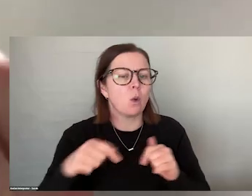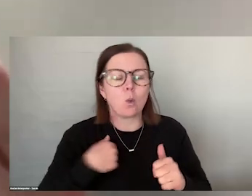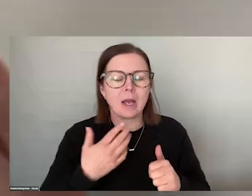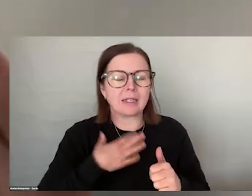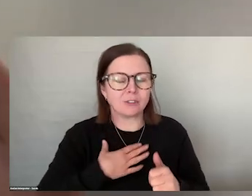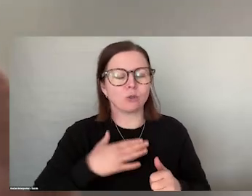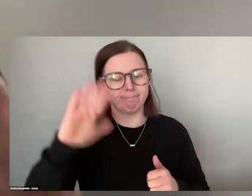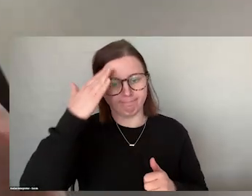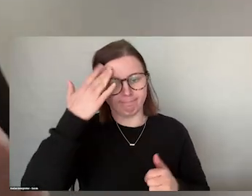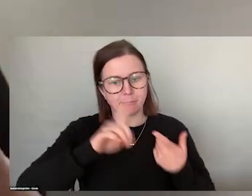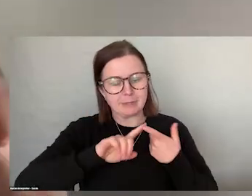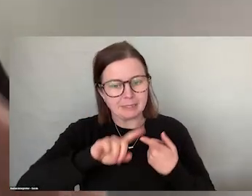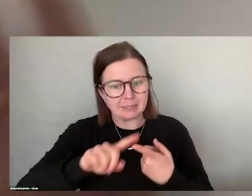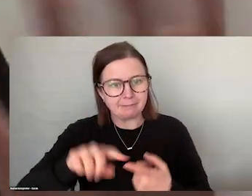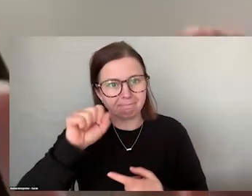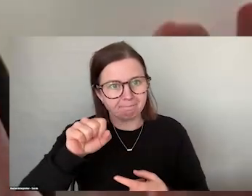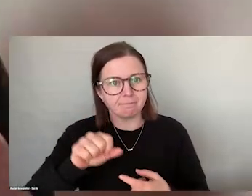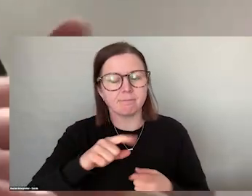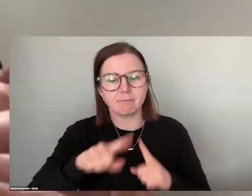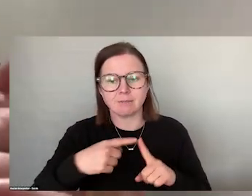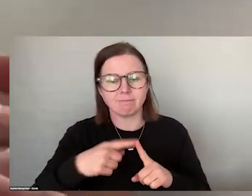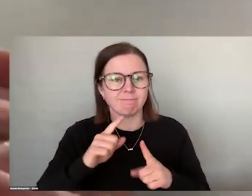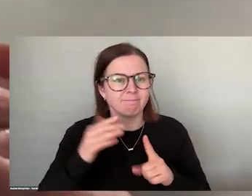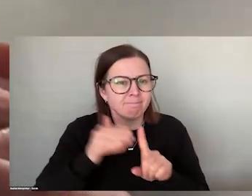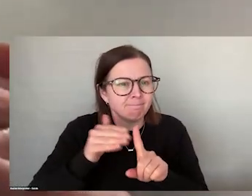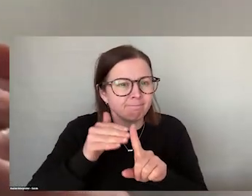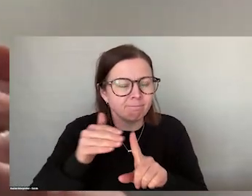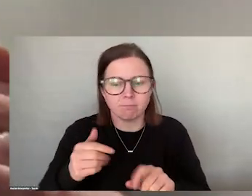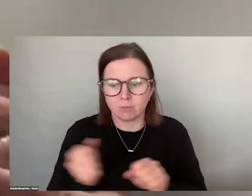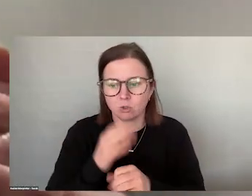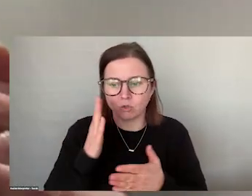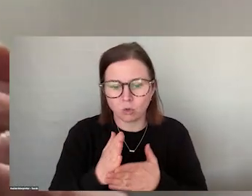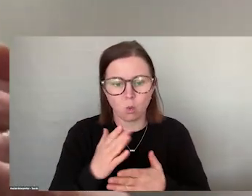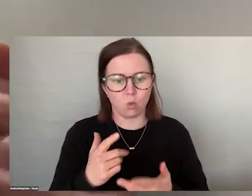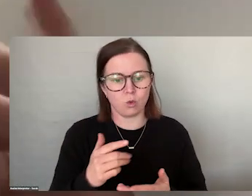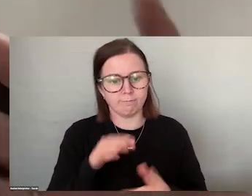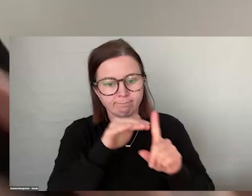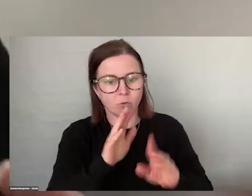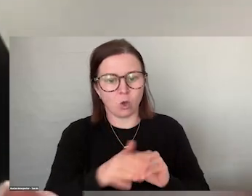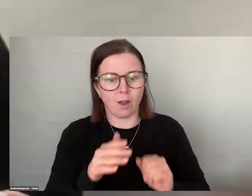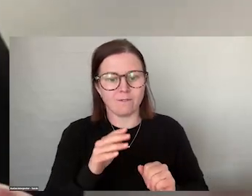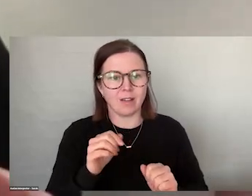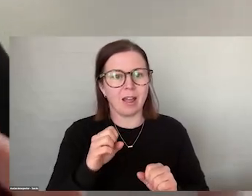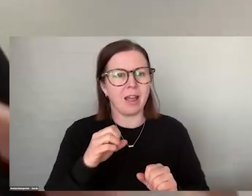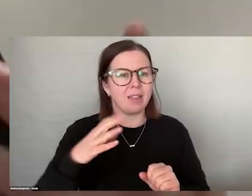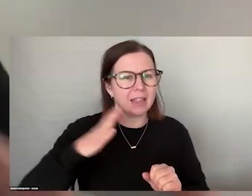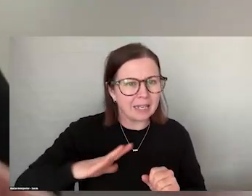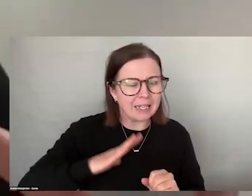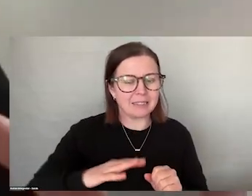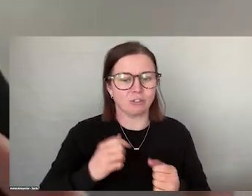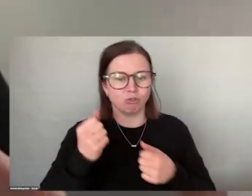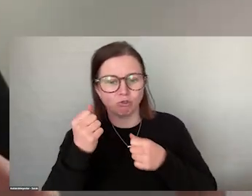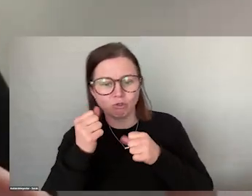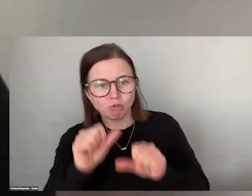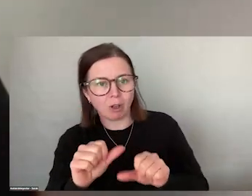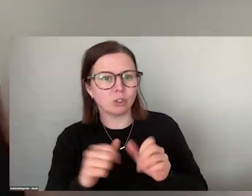persistent and relentless in always bringing the needs and the strategies to